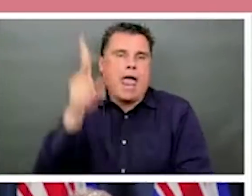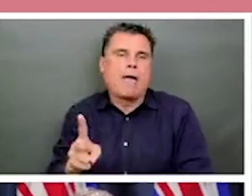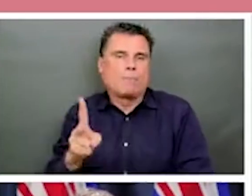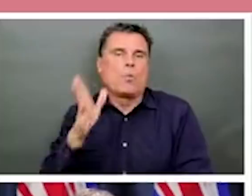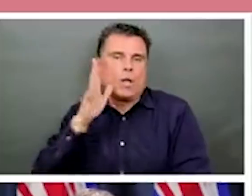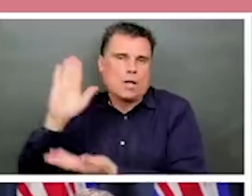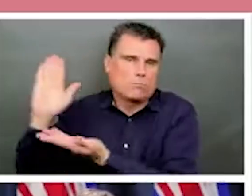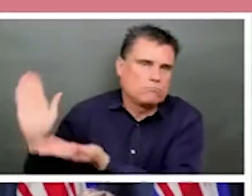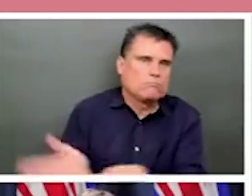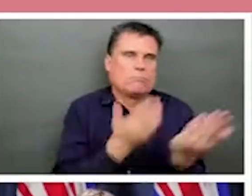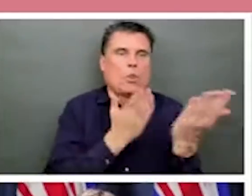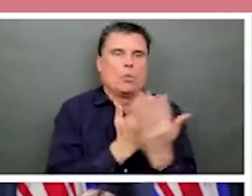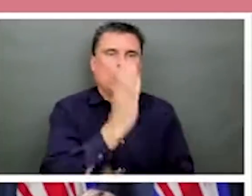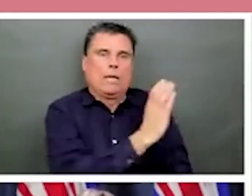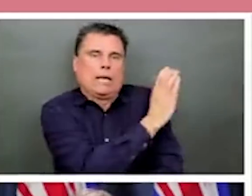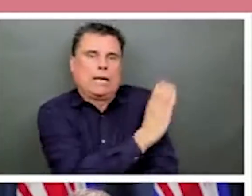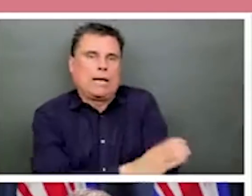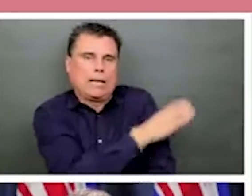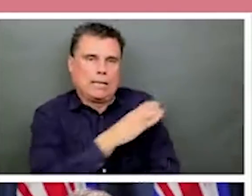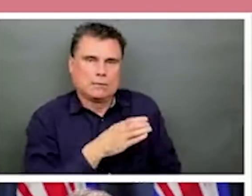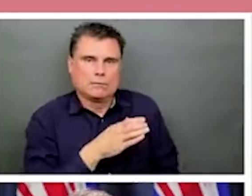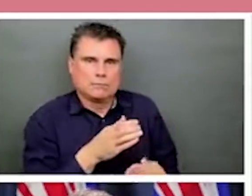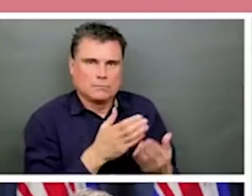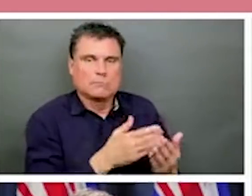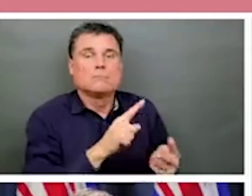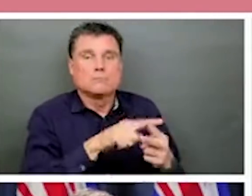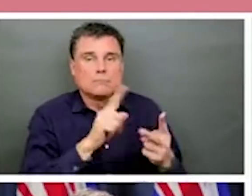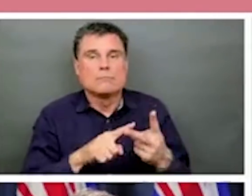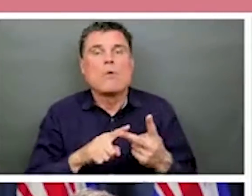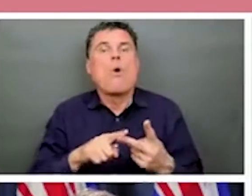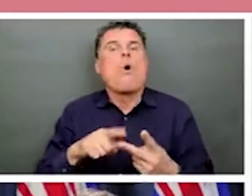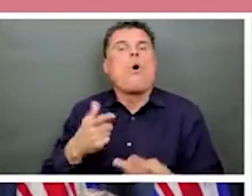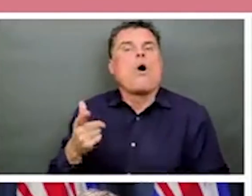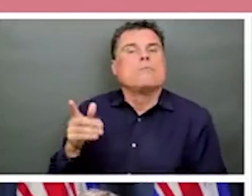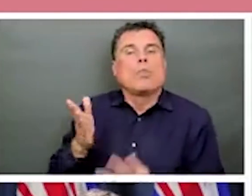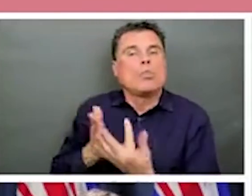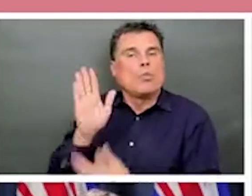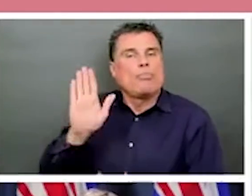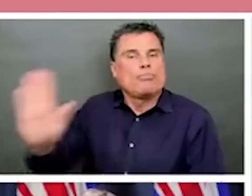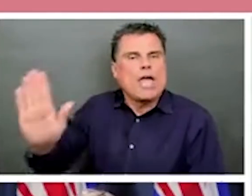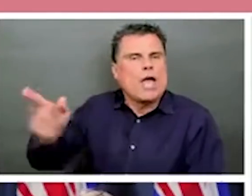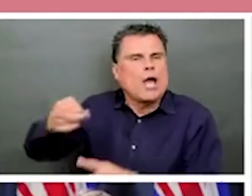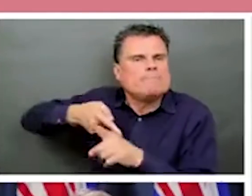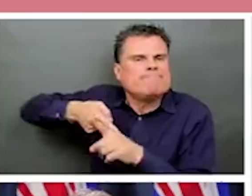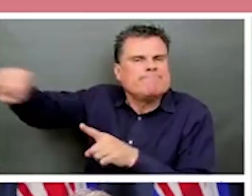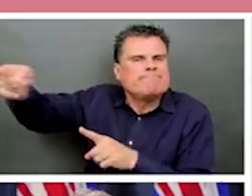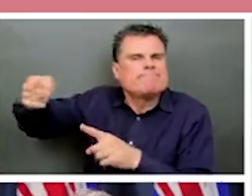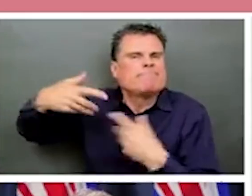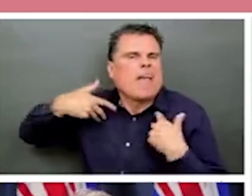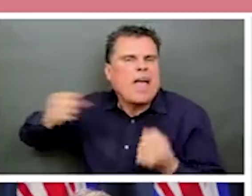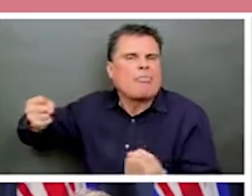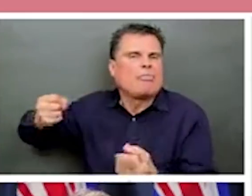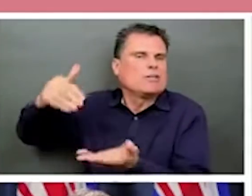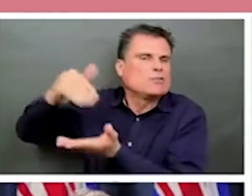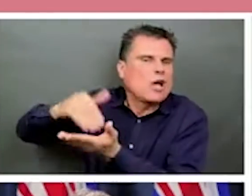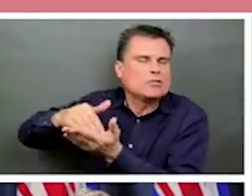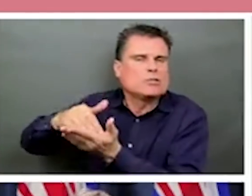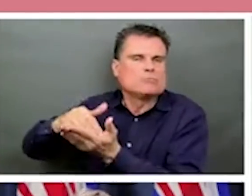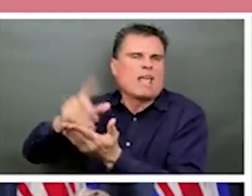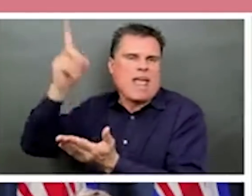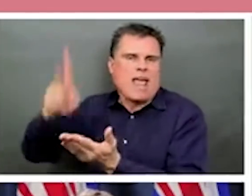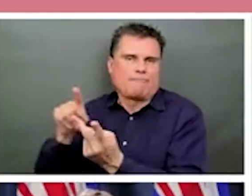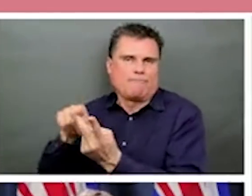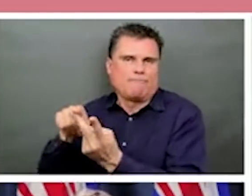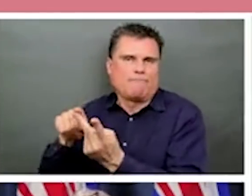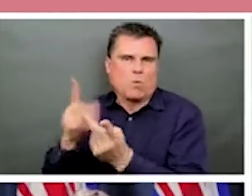programs across, really provided by the PHSA. You know, many of the programs in which these patients reside are